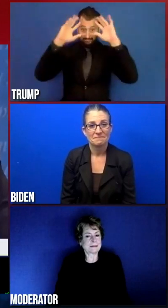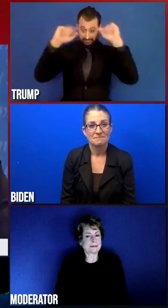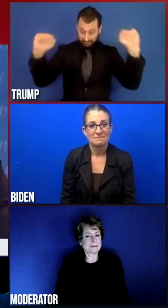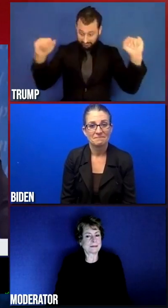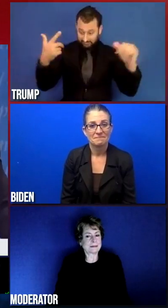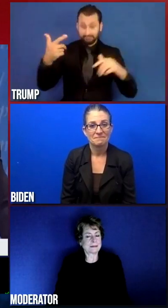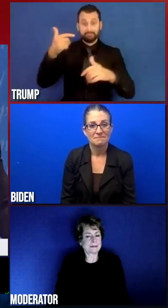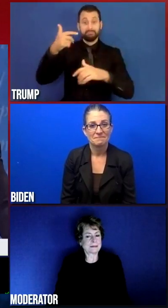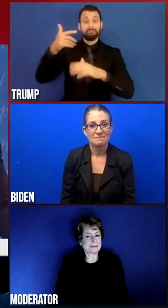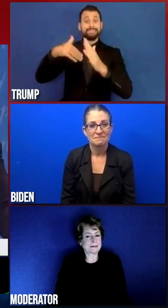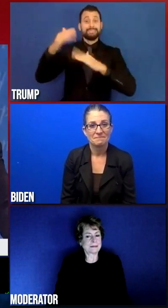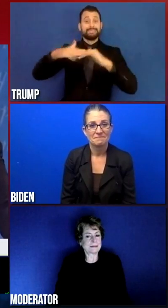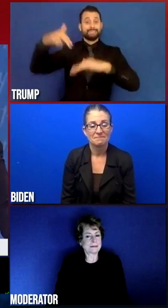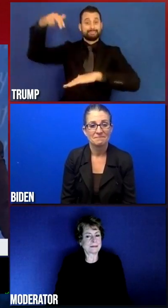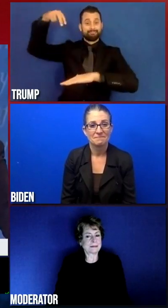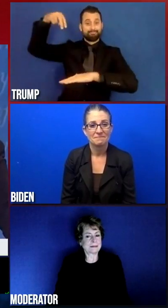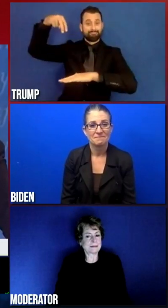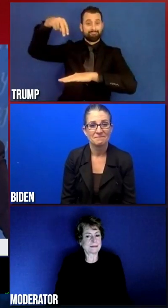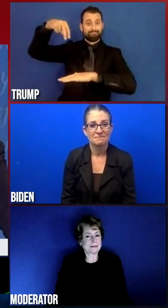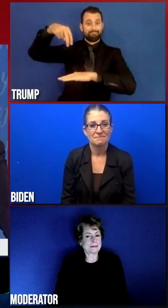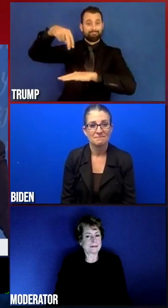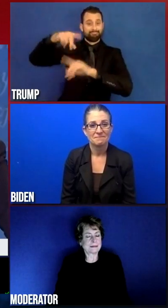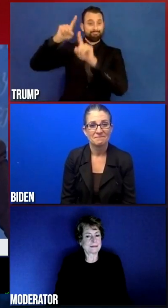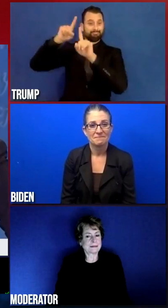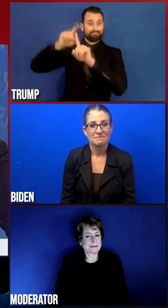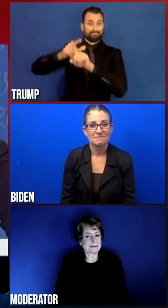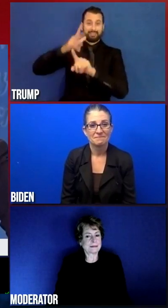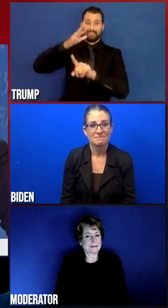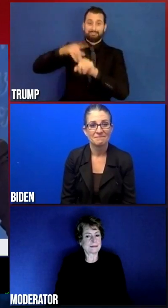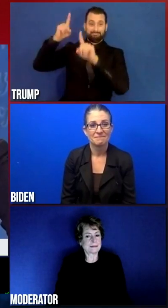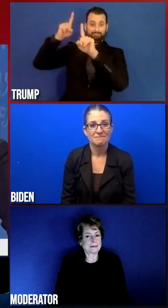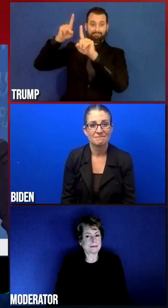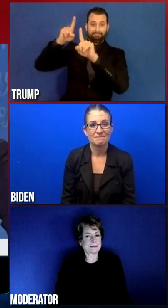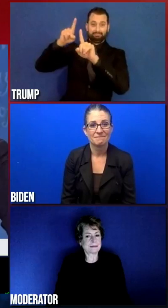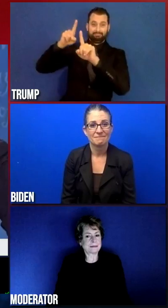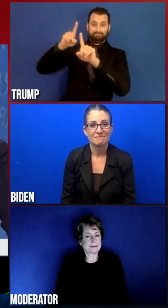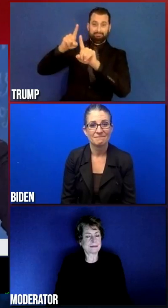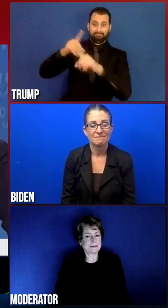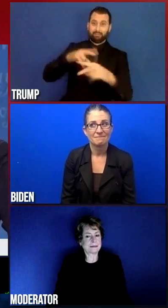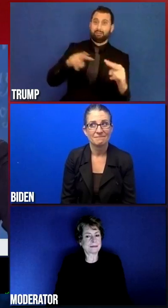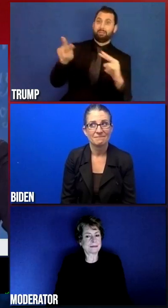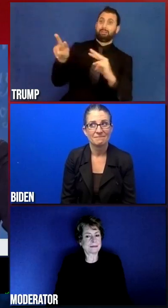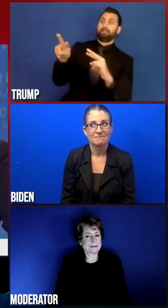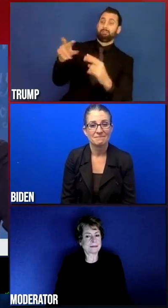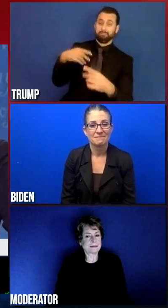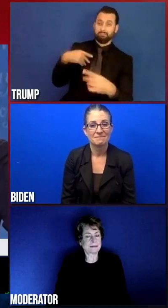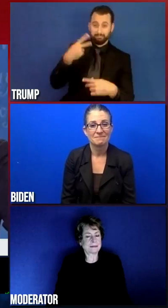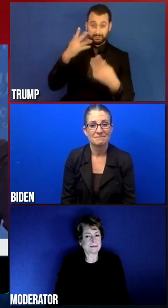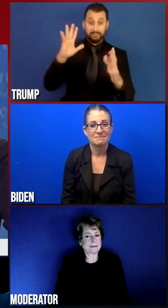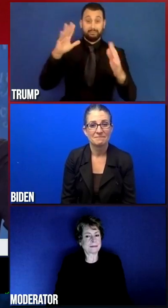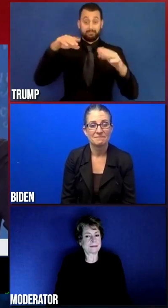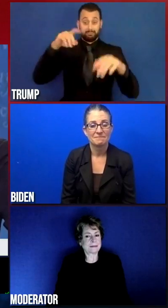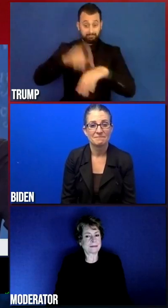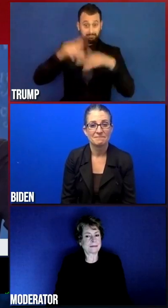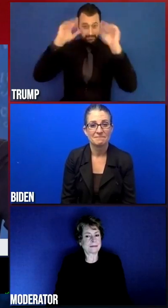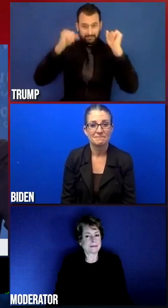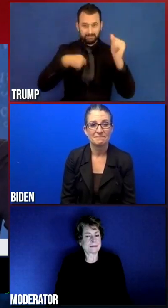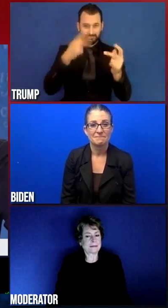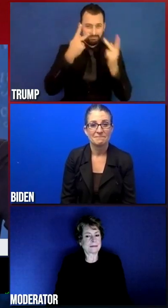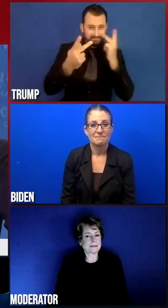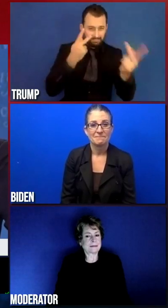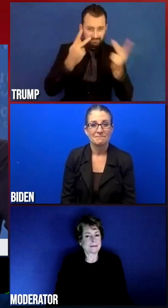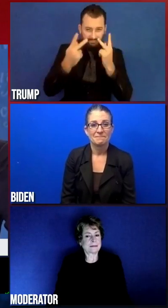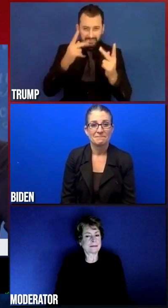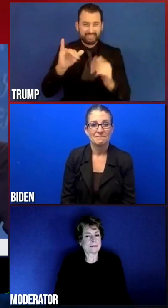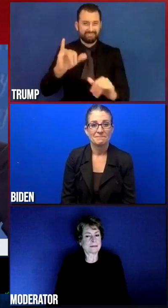caught them. We've caught them all. We've got it all on tape. We've caught them all. And by the way, you gave the idea for the Logan Act against General Flynn. You better